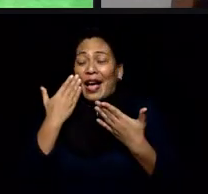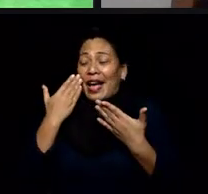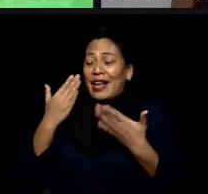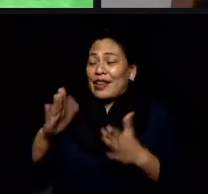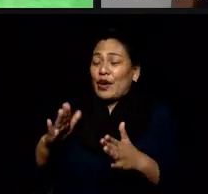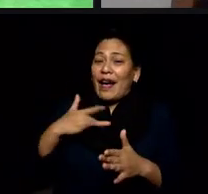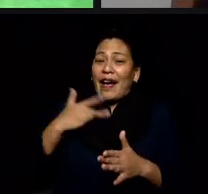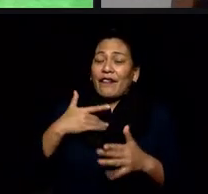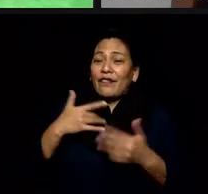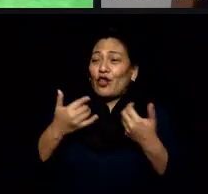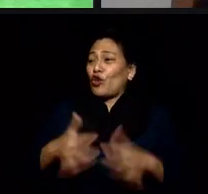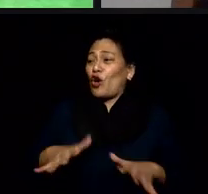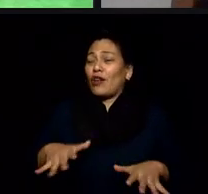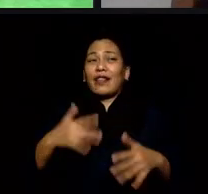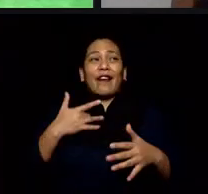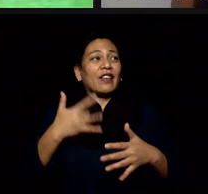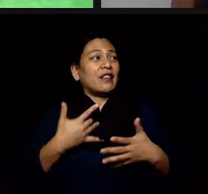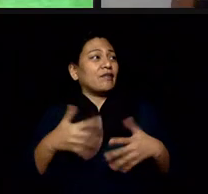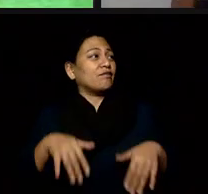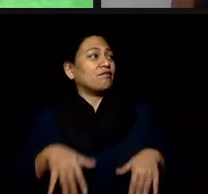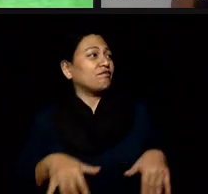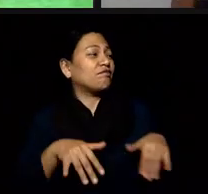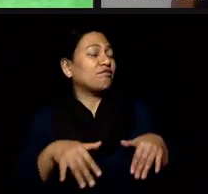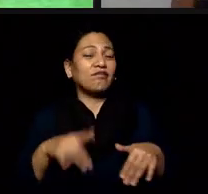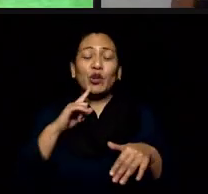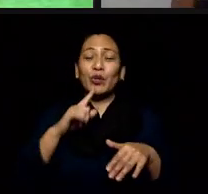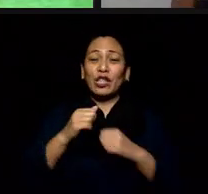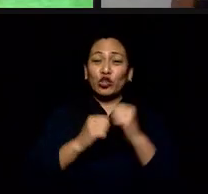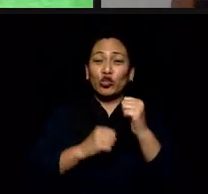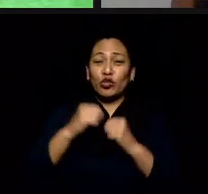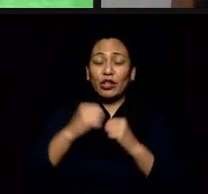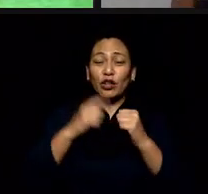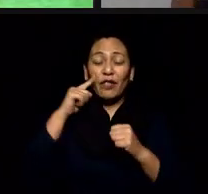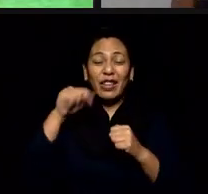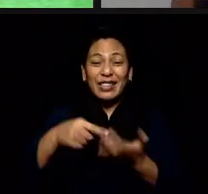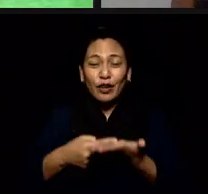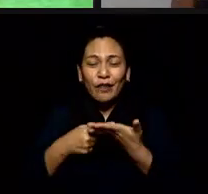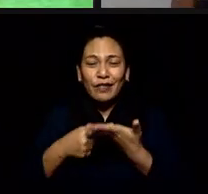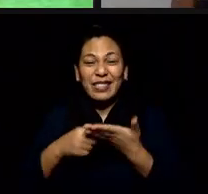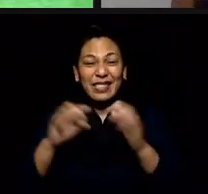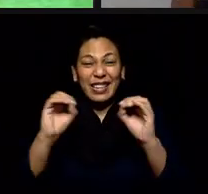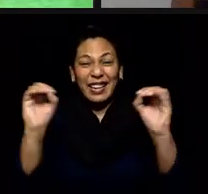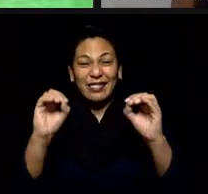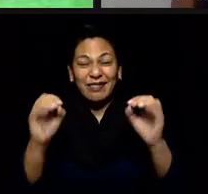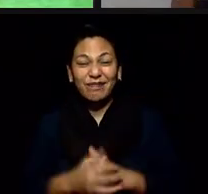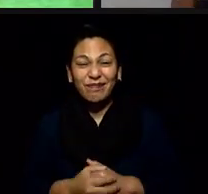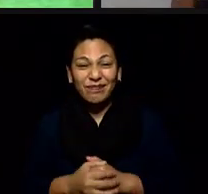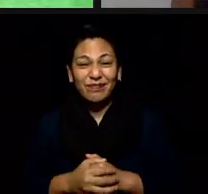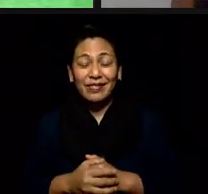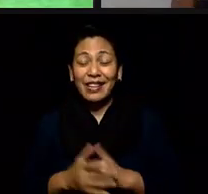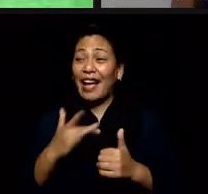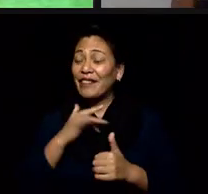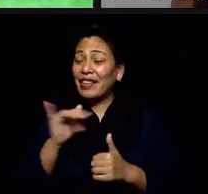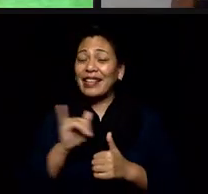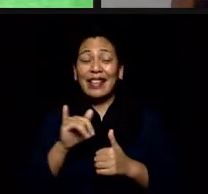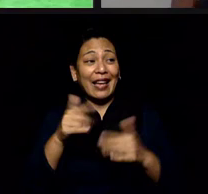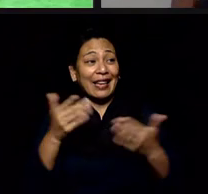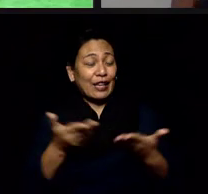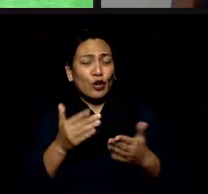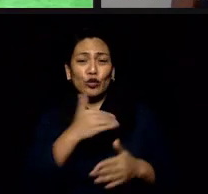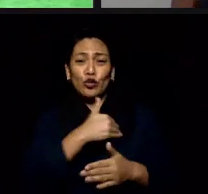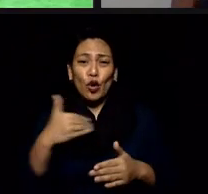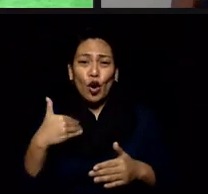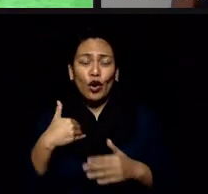loss because I don't feel we have a structure for this conversation. I feel as a community in Toronto, as a